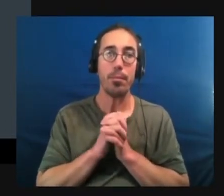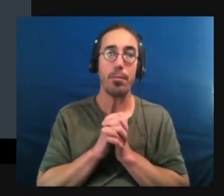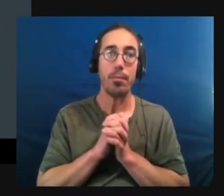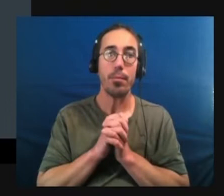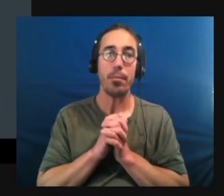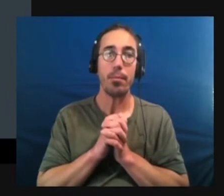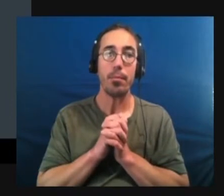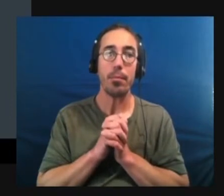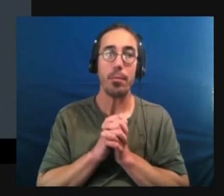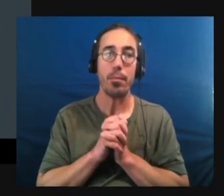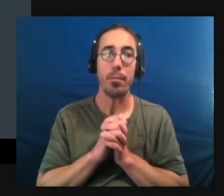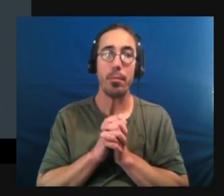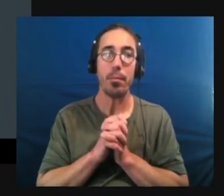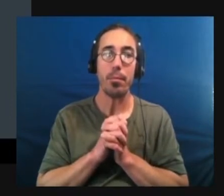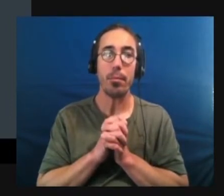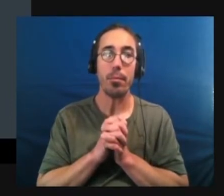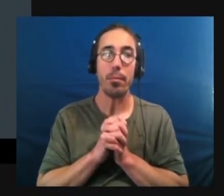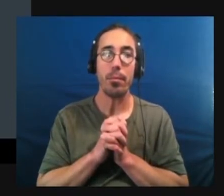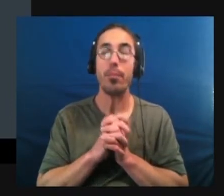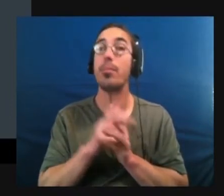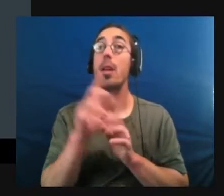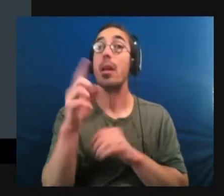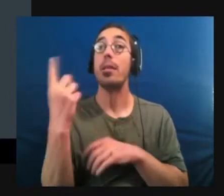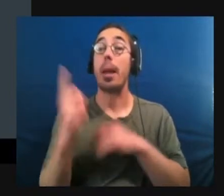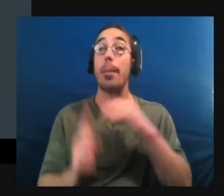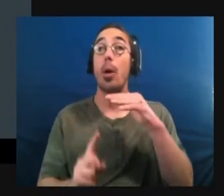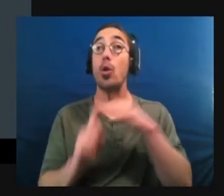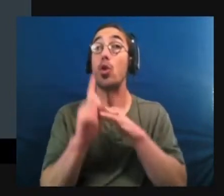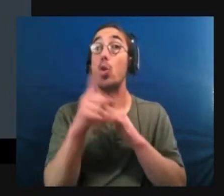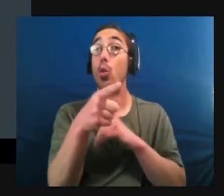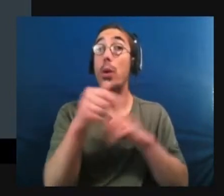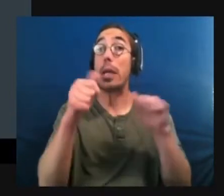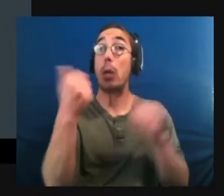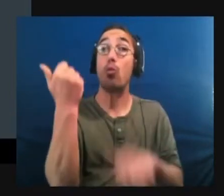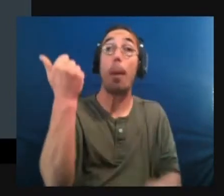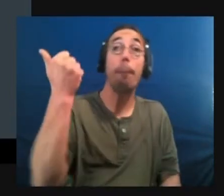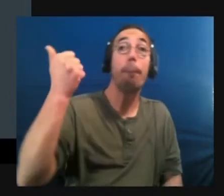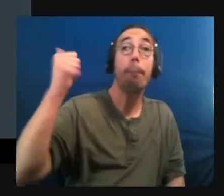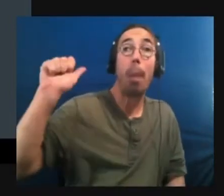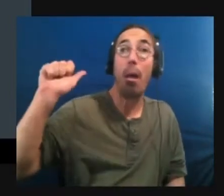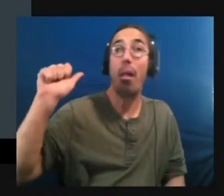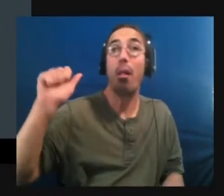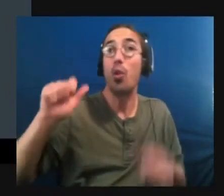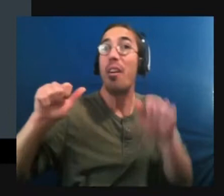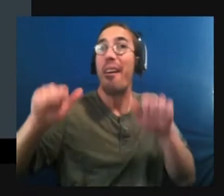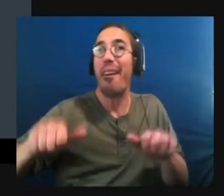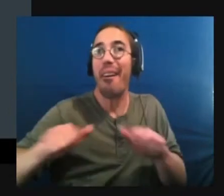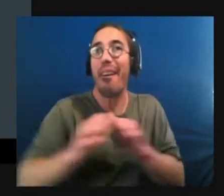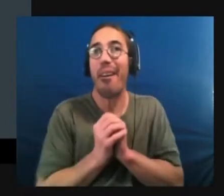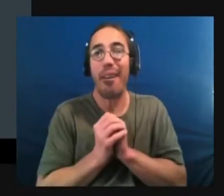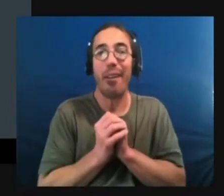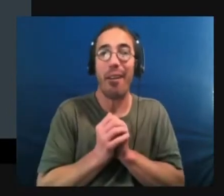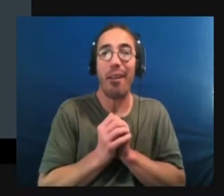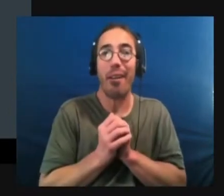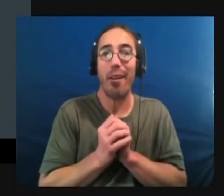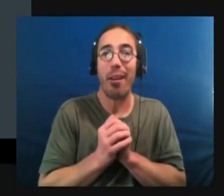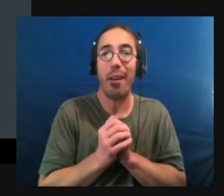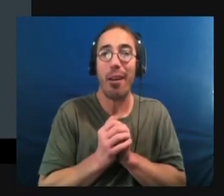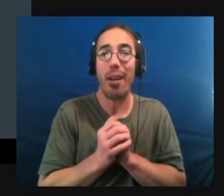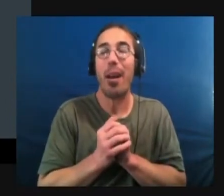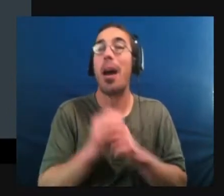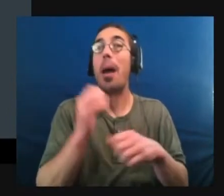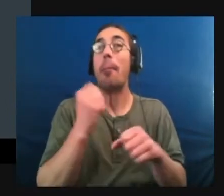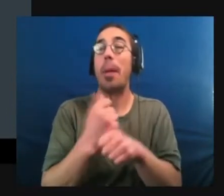saying that's going to jump out at me, you can rebel. This makes me you can rebel. This makes me laugh